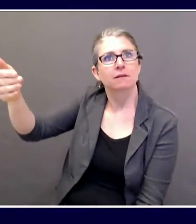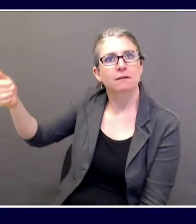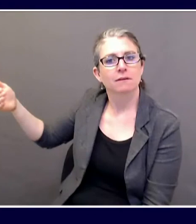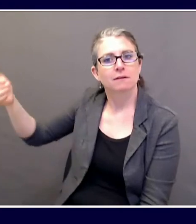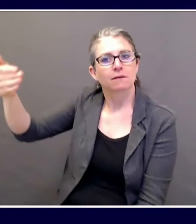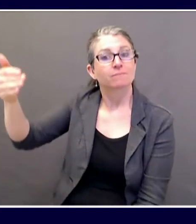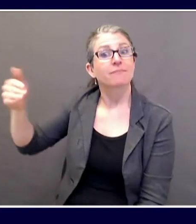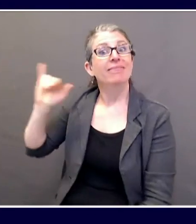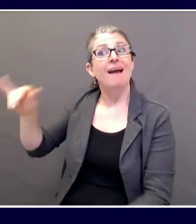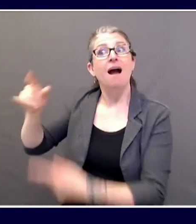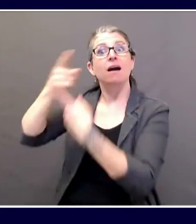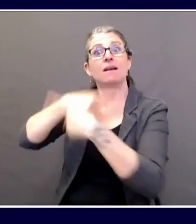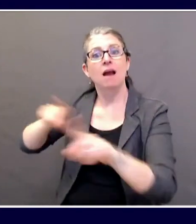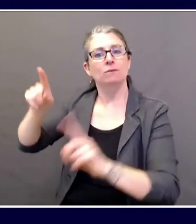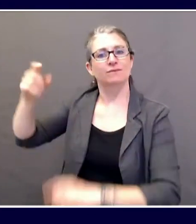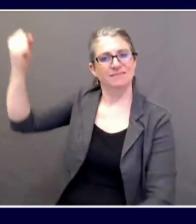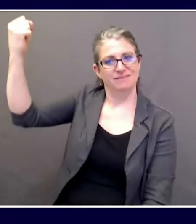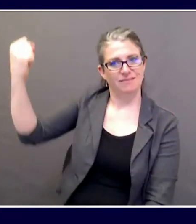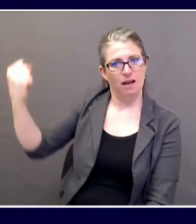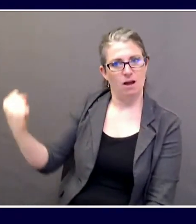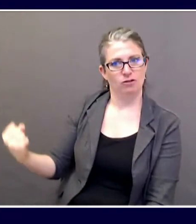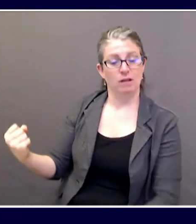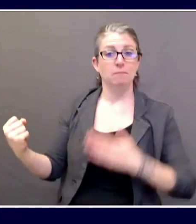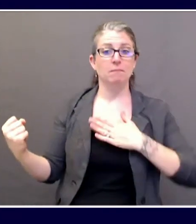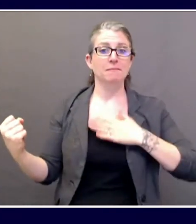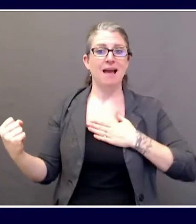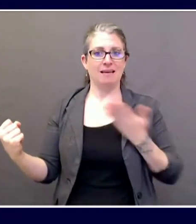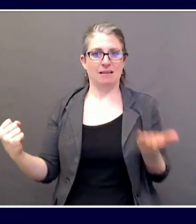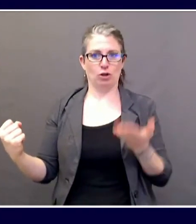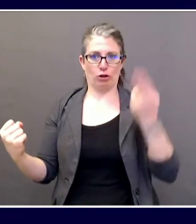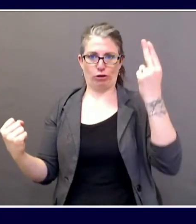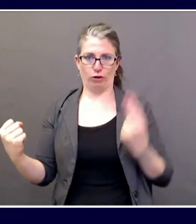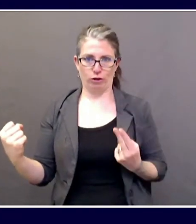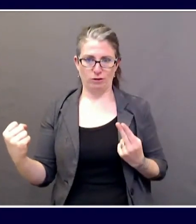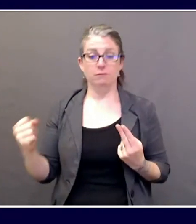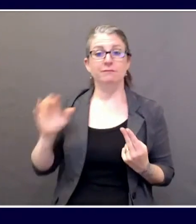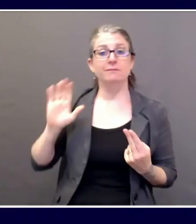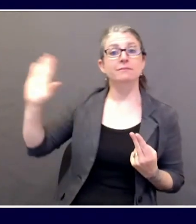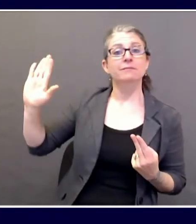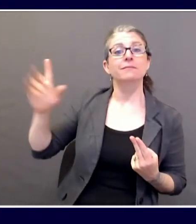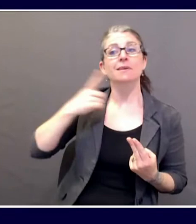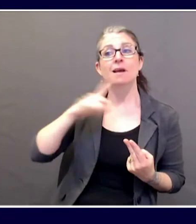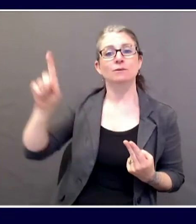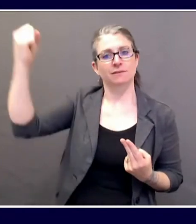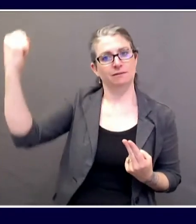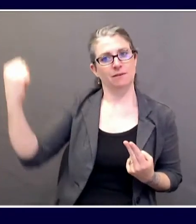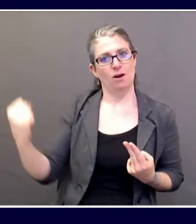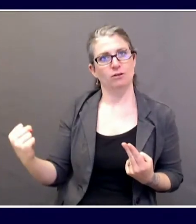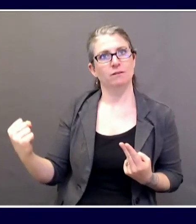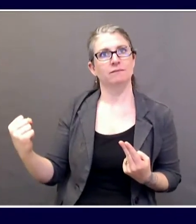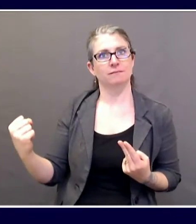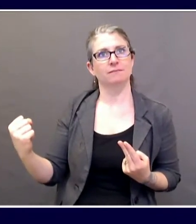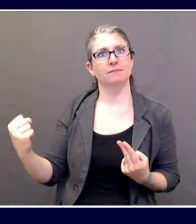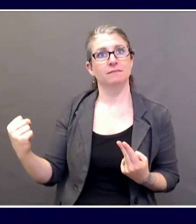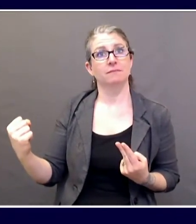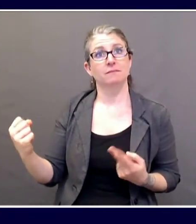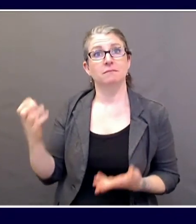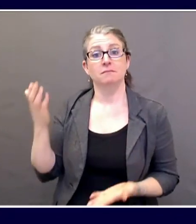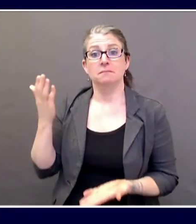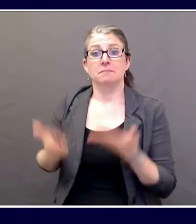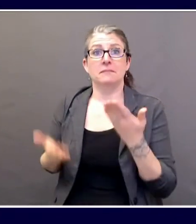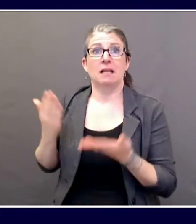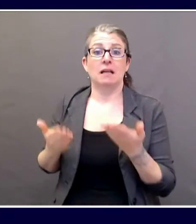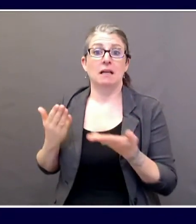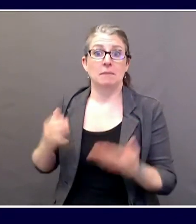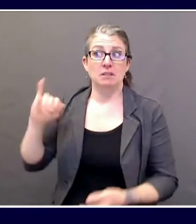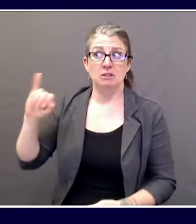What does all this mean? Well, it means that the demand for vaccine still outstrips the supply that we